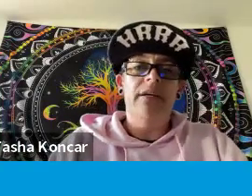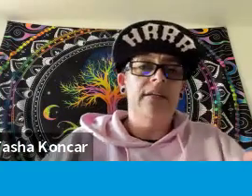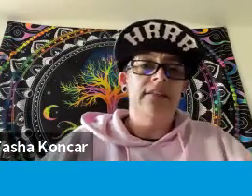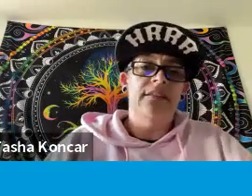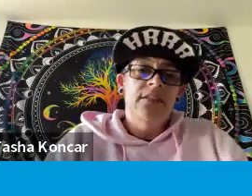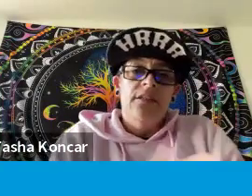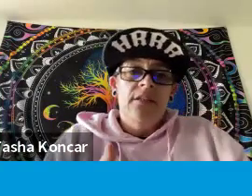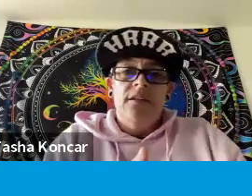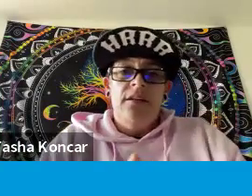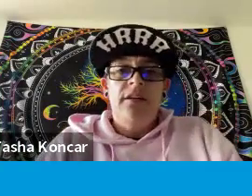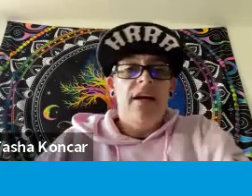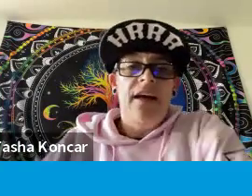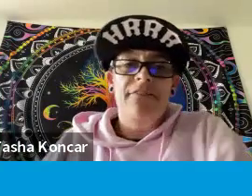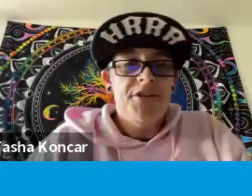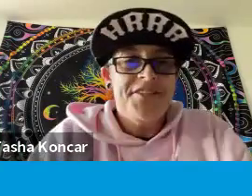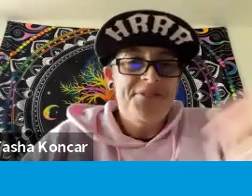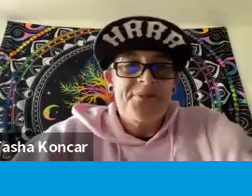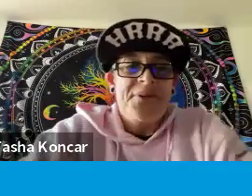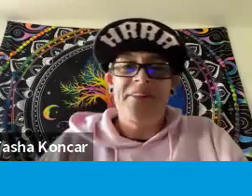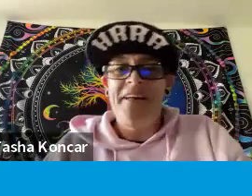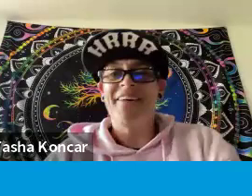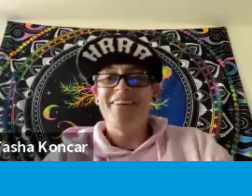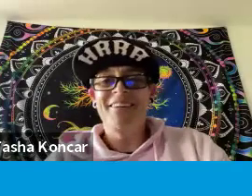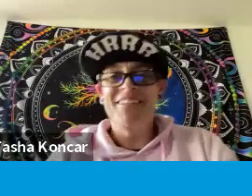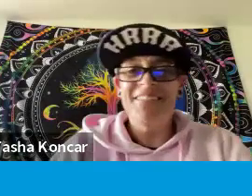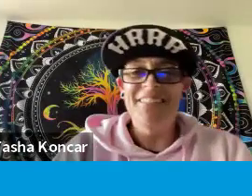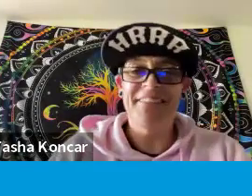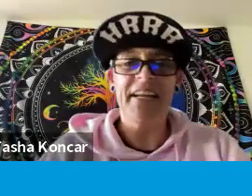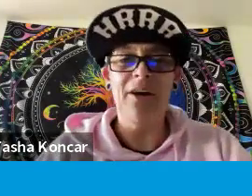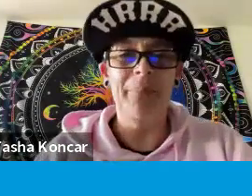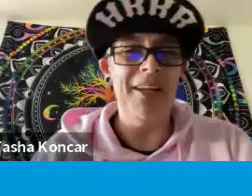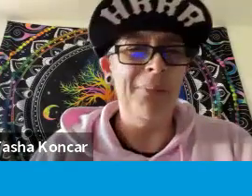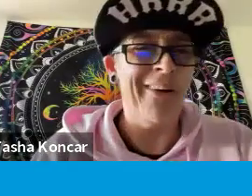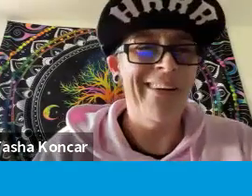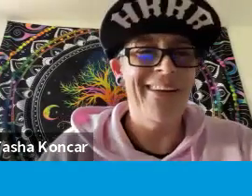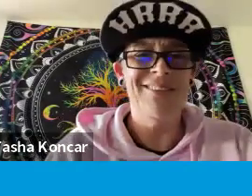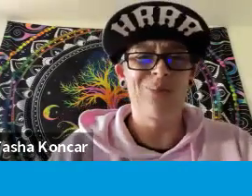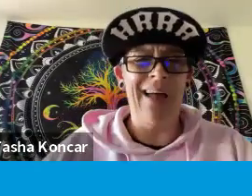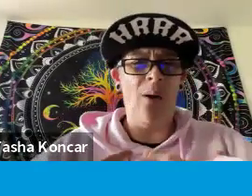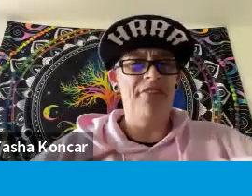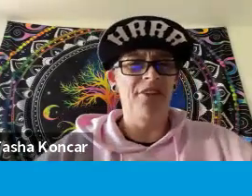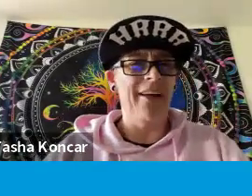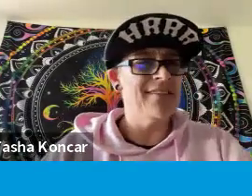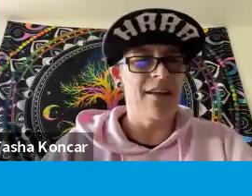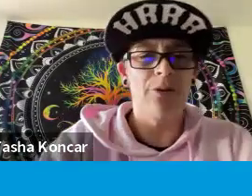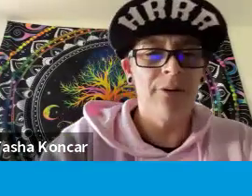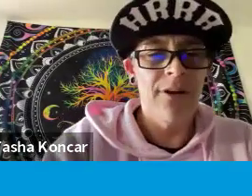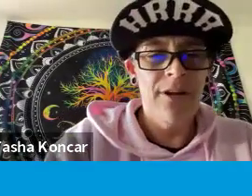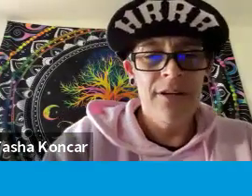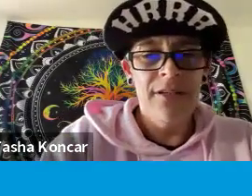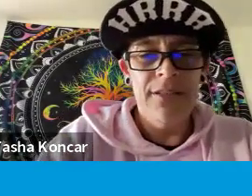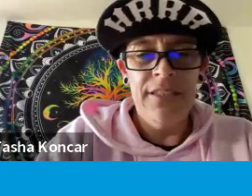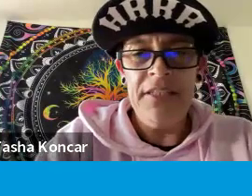around, because you got to have the justice with all of that. It's the accountability part is how I feel, I guess. I don't